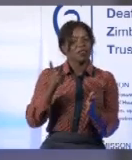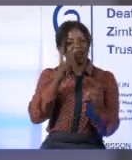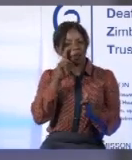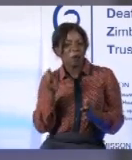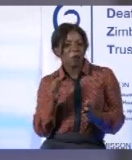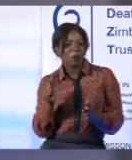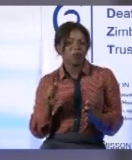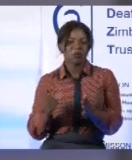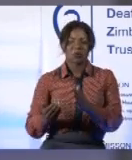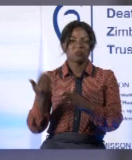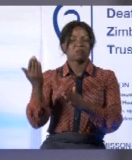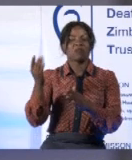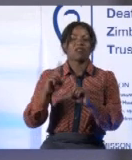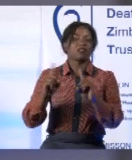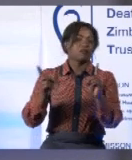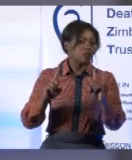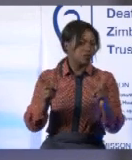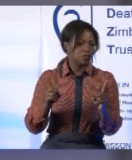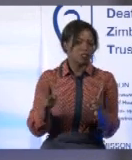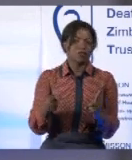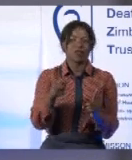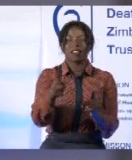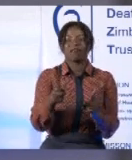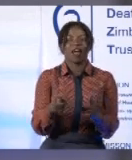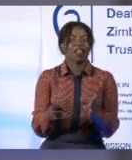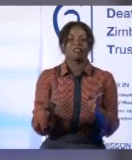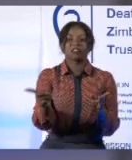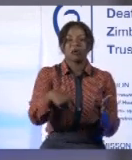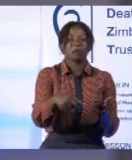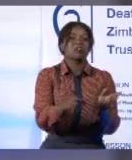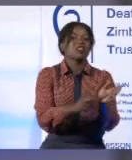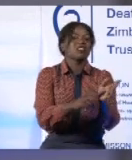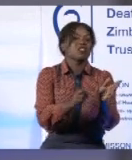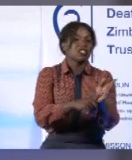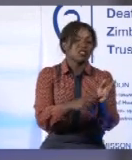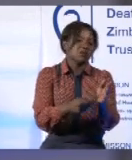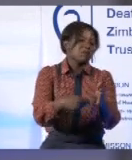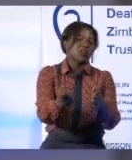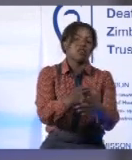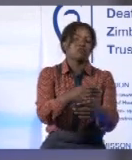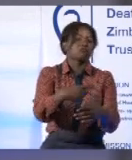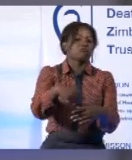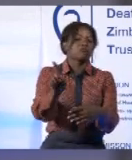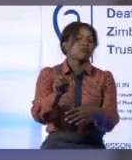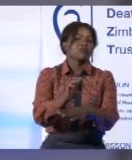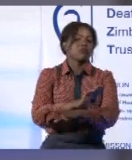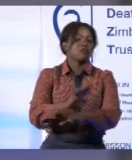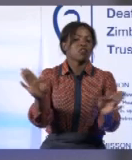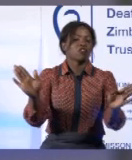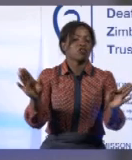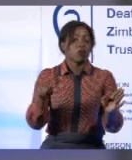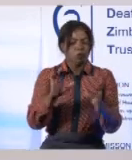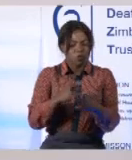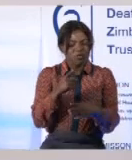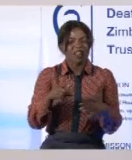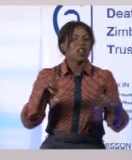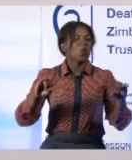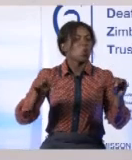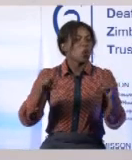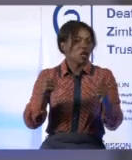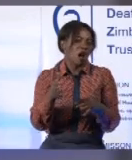Vanavanon is because I got Tongo, maybe now we are in a relationship with that person. But for me, this is work. So do you